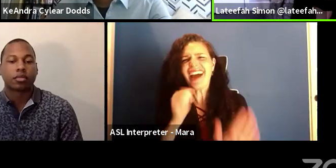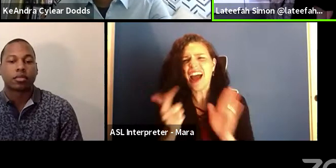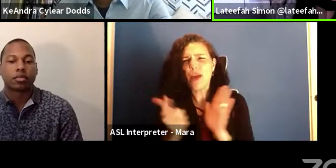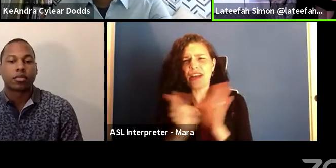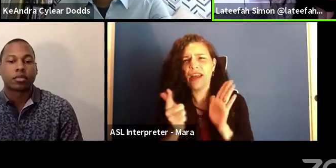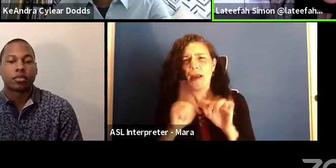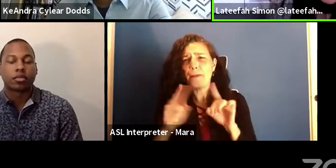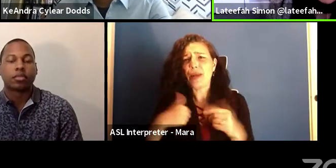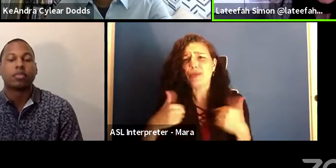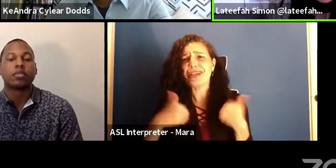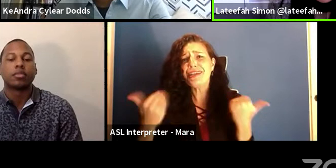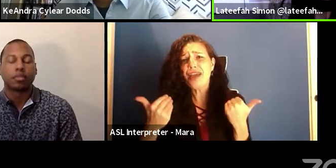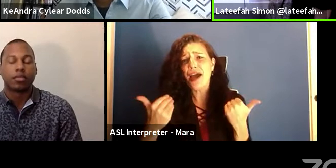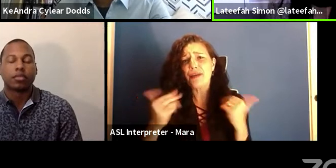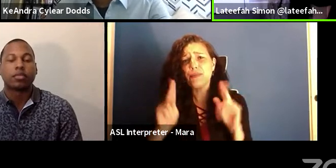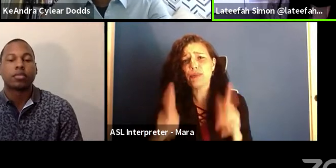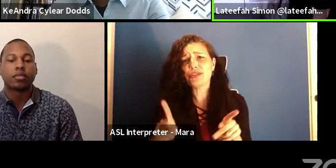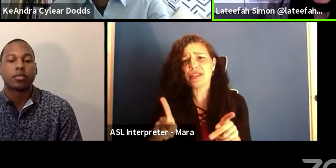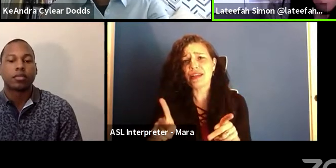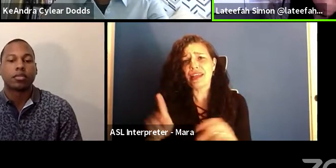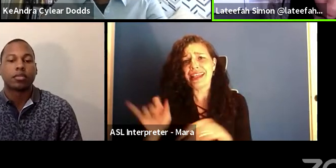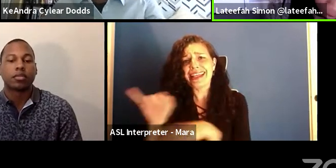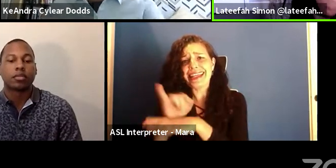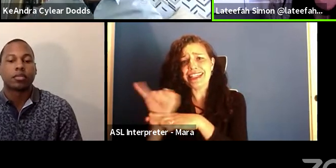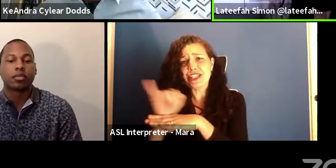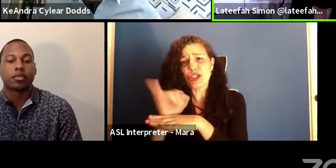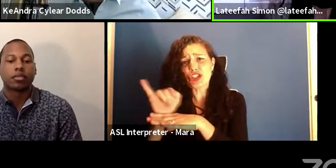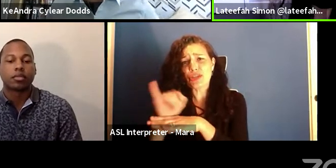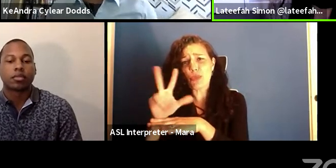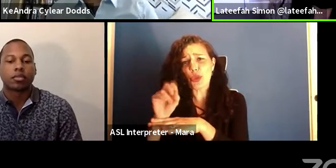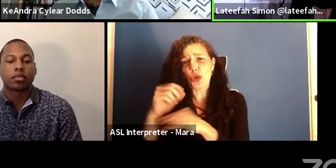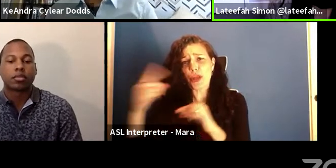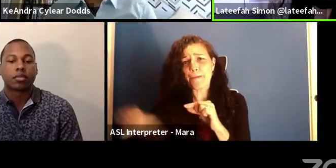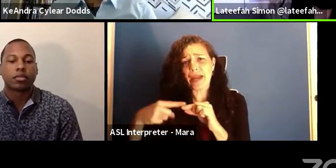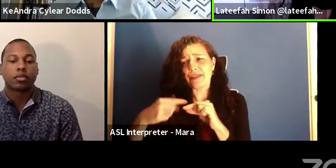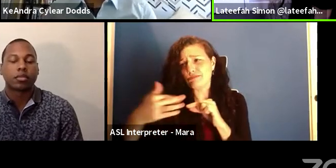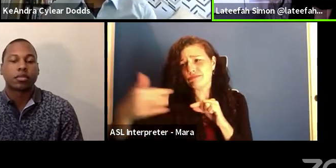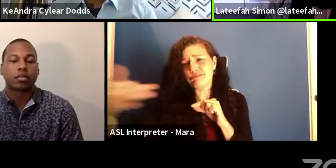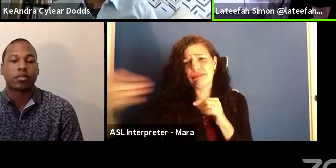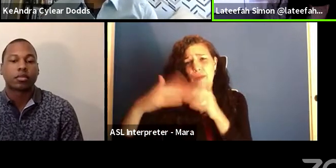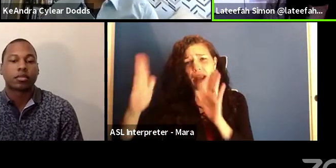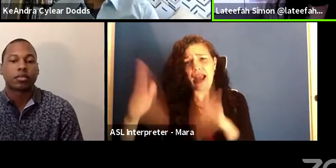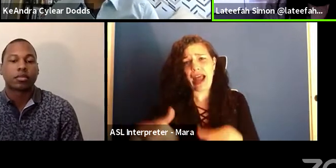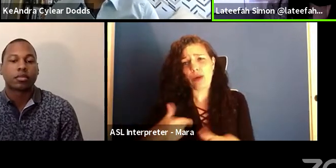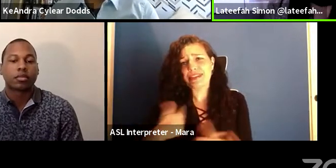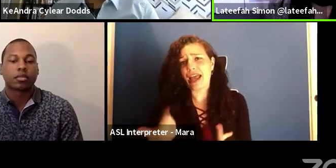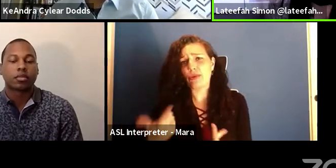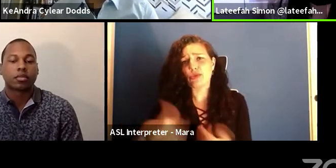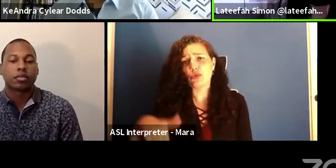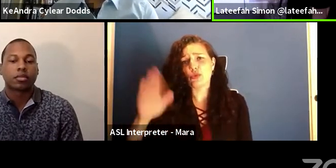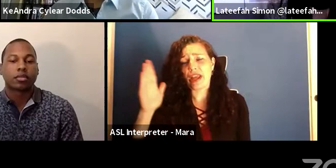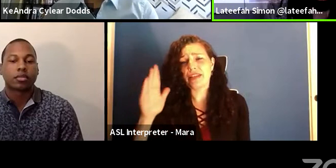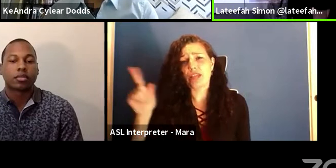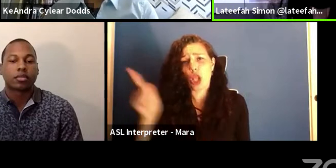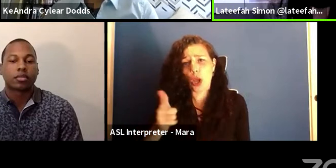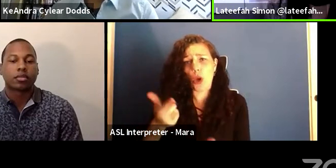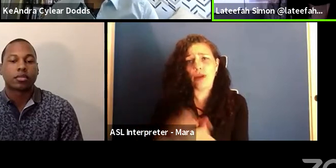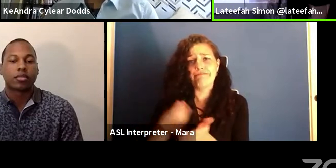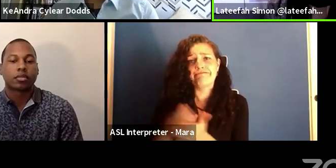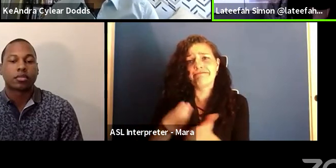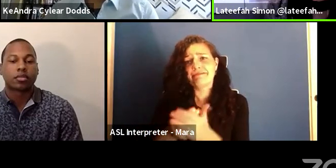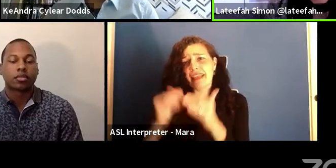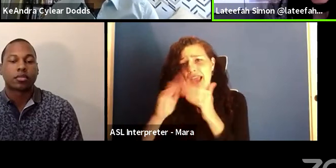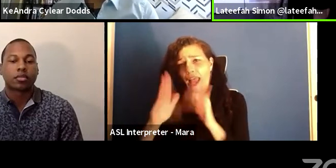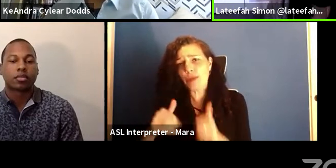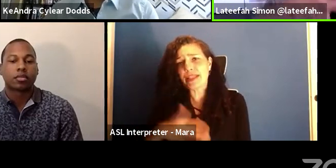miles away from my house. And I was raised in low-income housing, and I had a mother who gave everything that she could, and